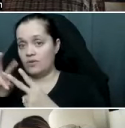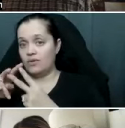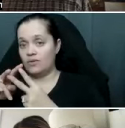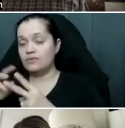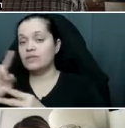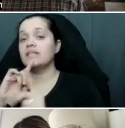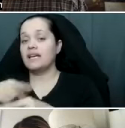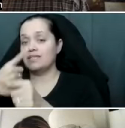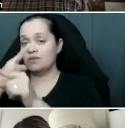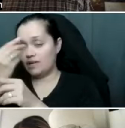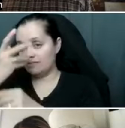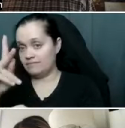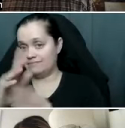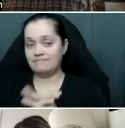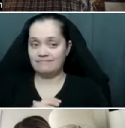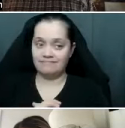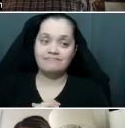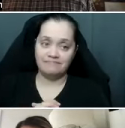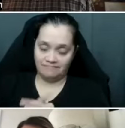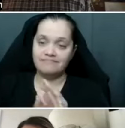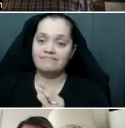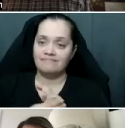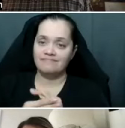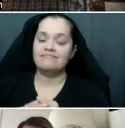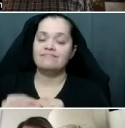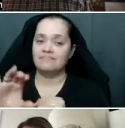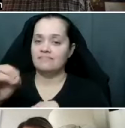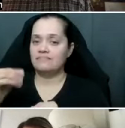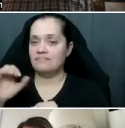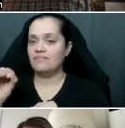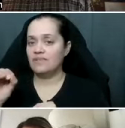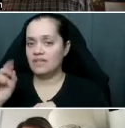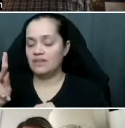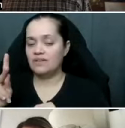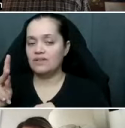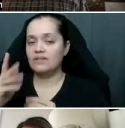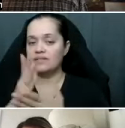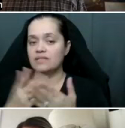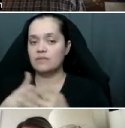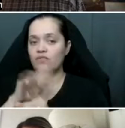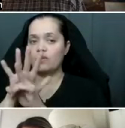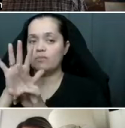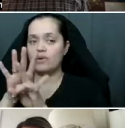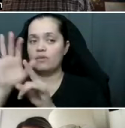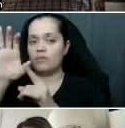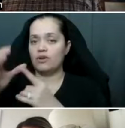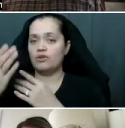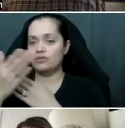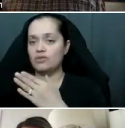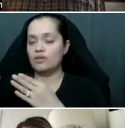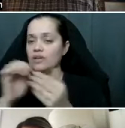the answer there. All right, so there's a look at Ohio, some of our popular cultural things,